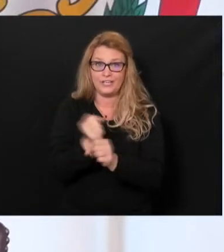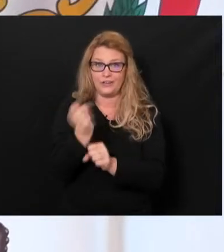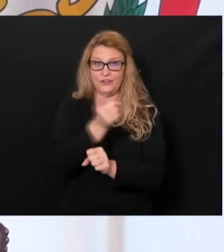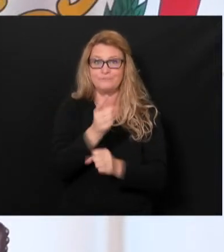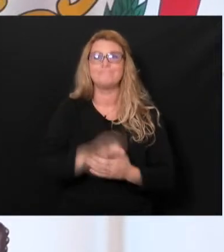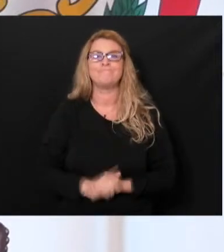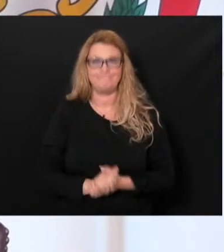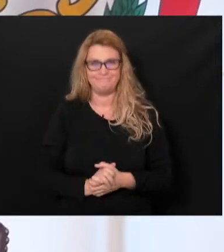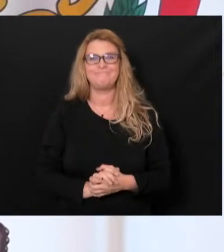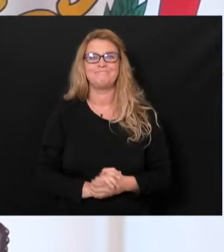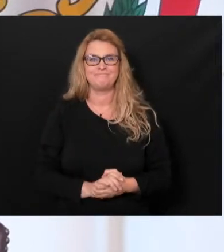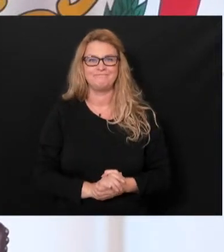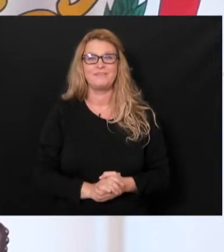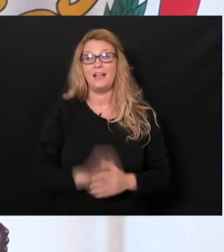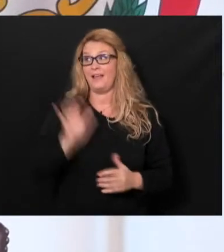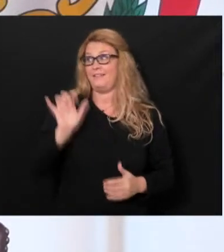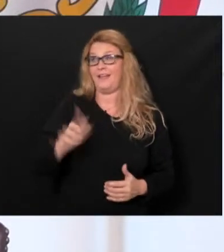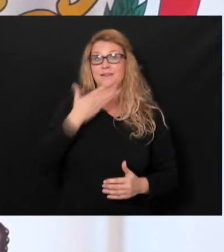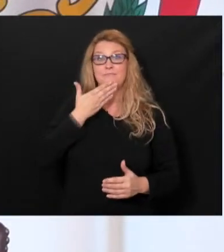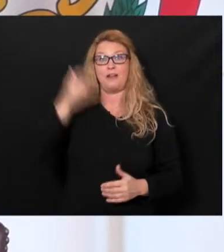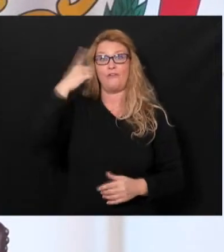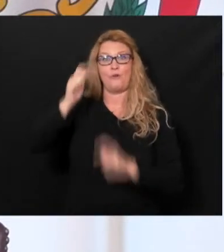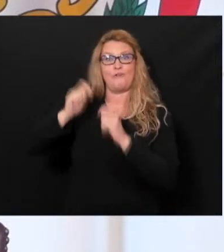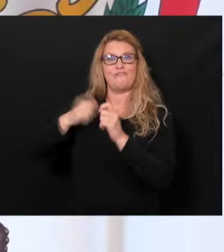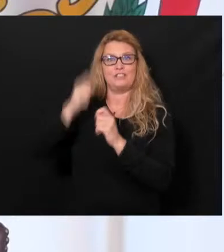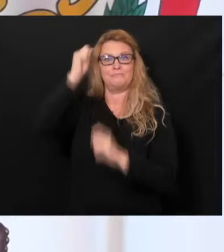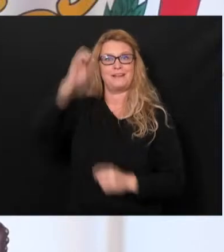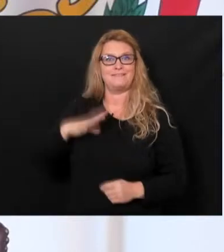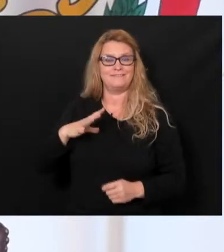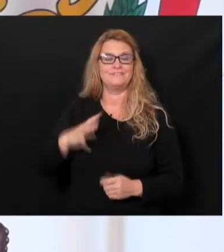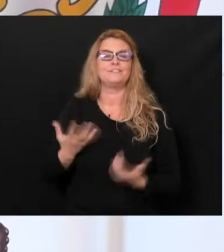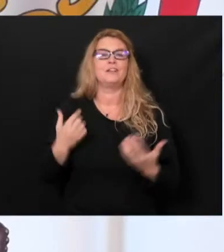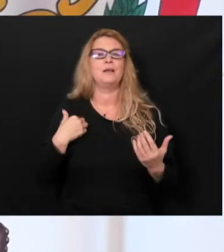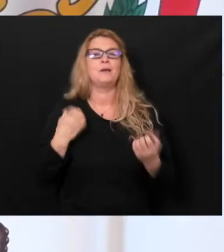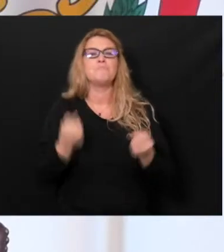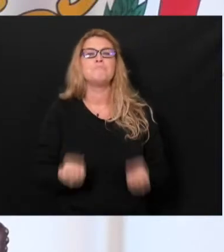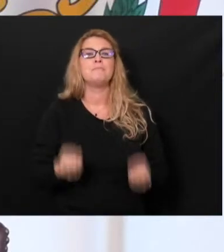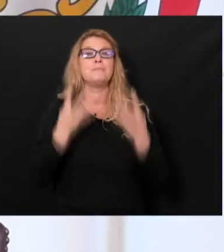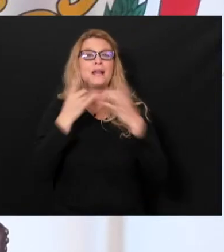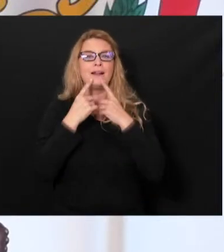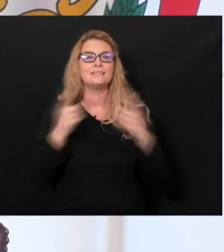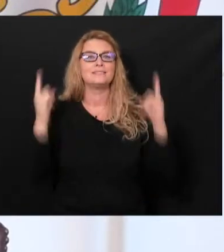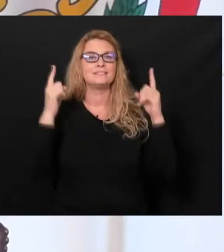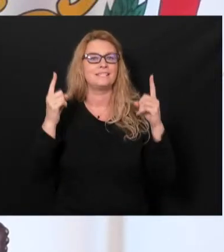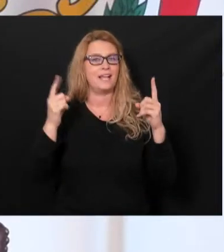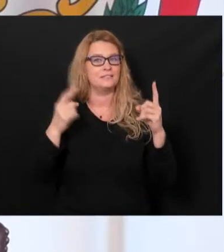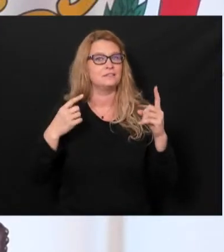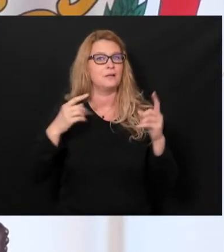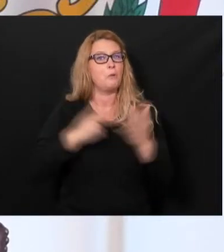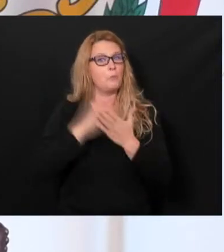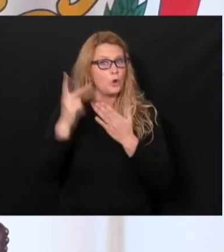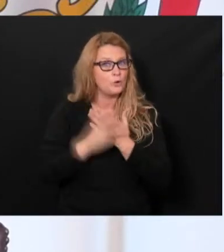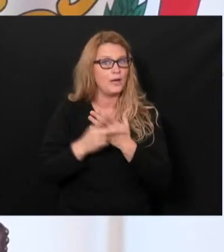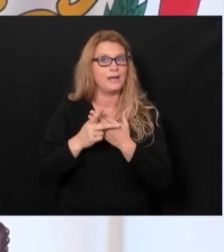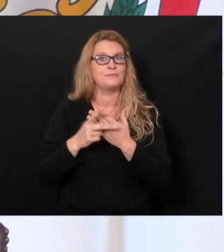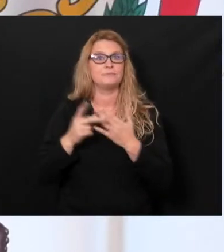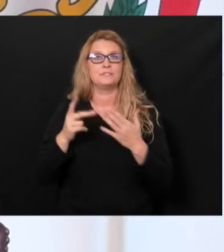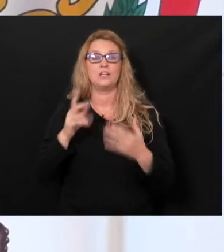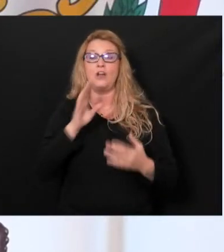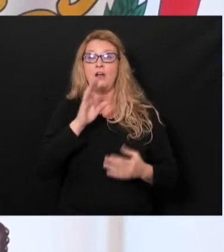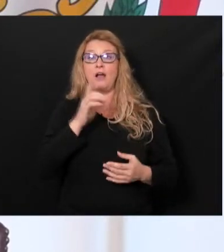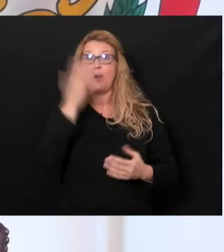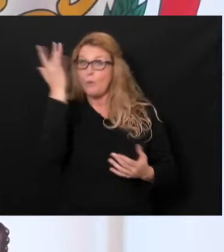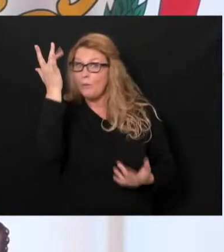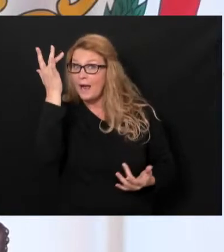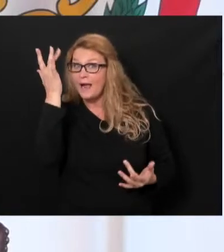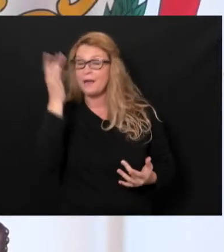all of our anglers. Many of the successes we are experiencing in our trout program are a direct